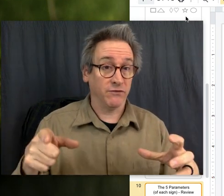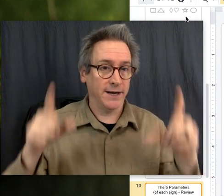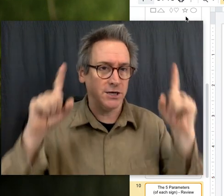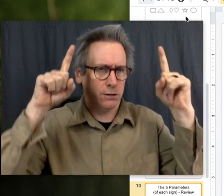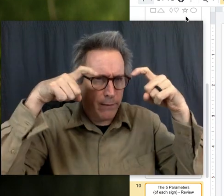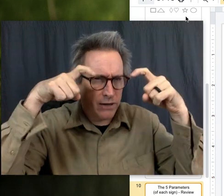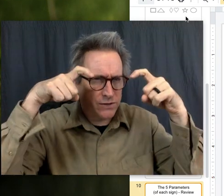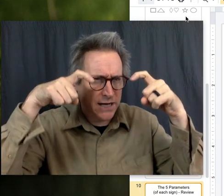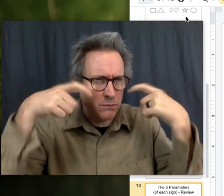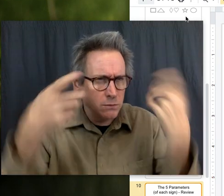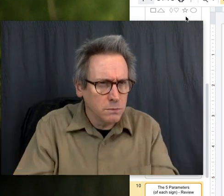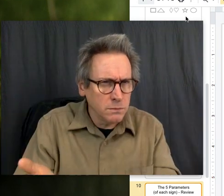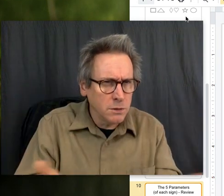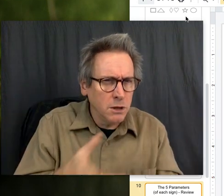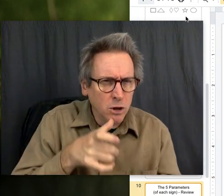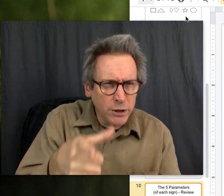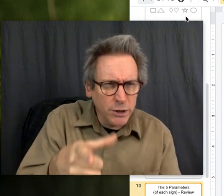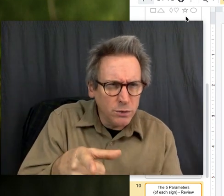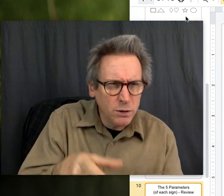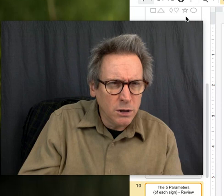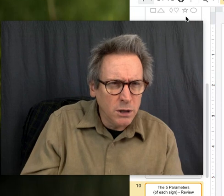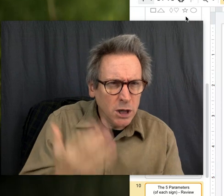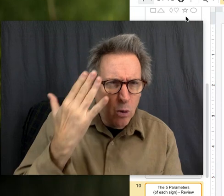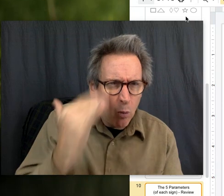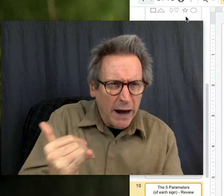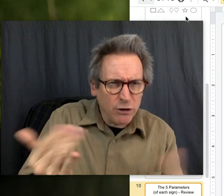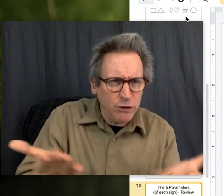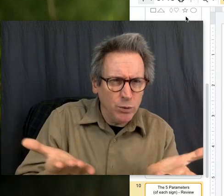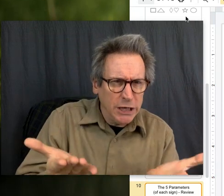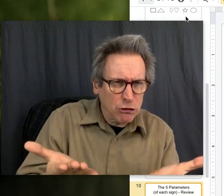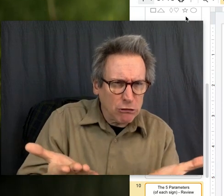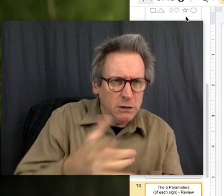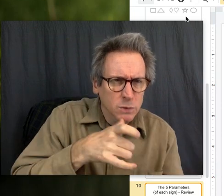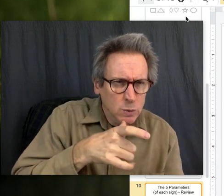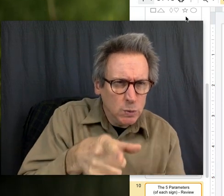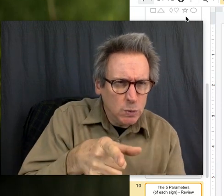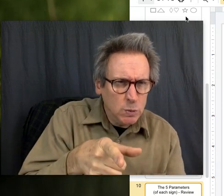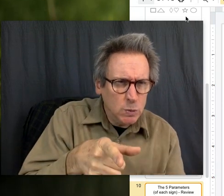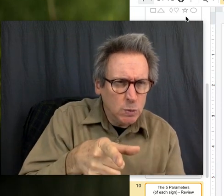want information. Eyebrows go down. Who are you? Why are you here?